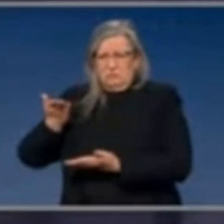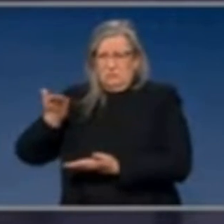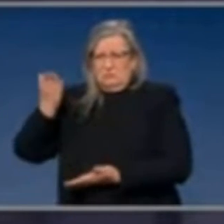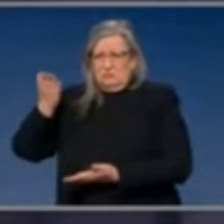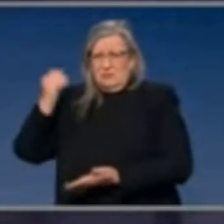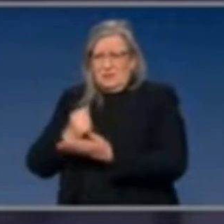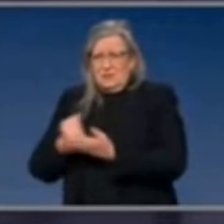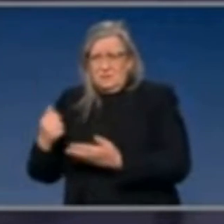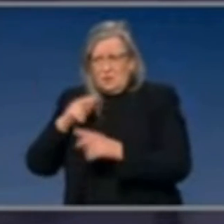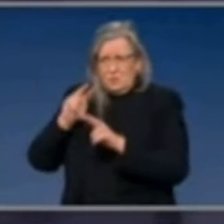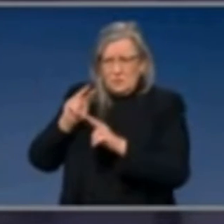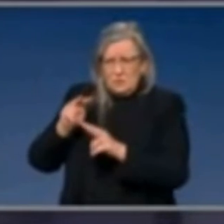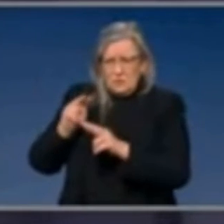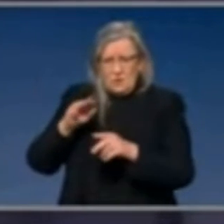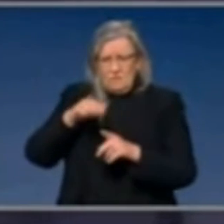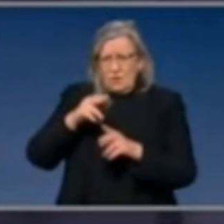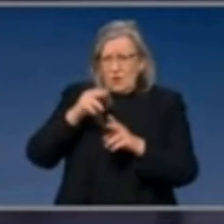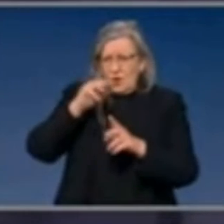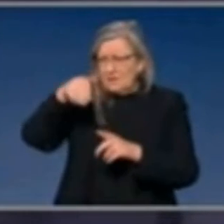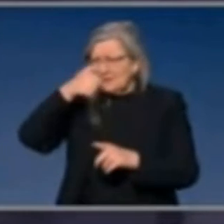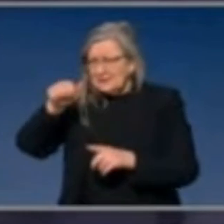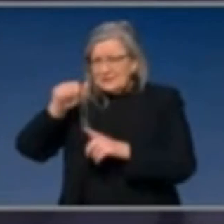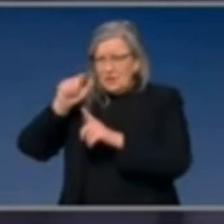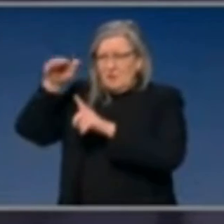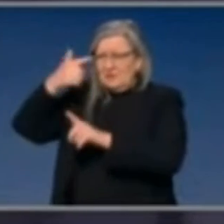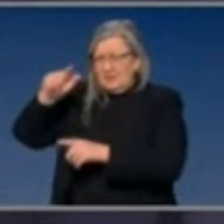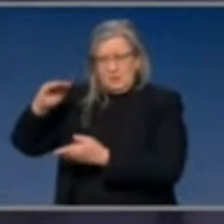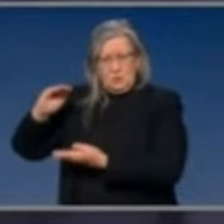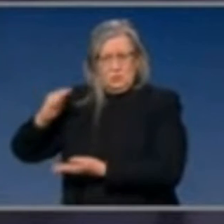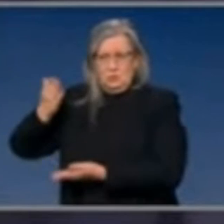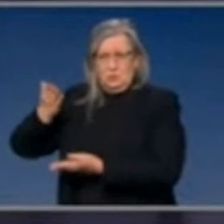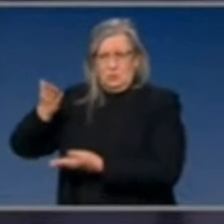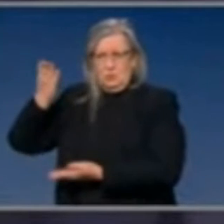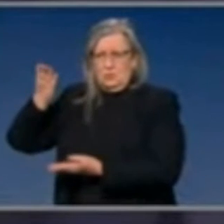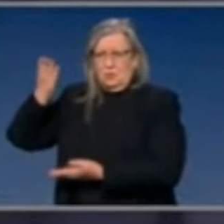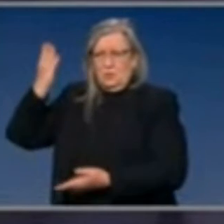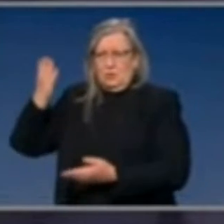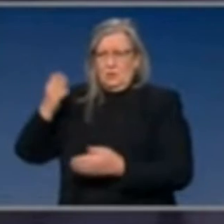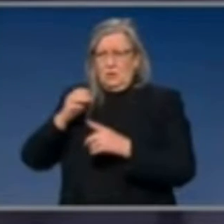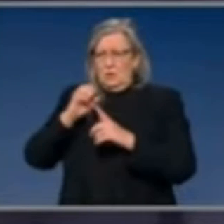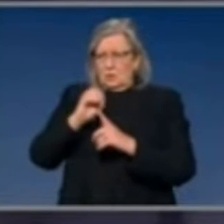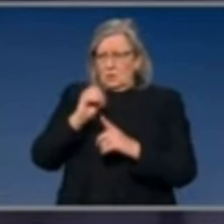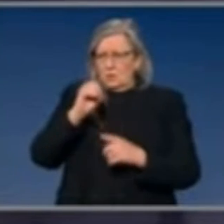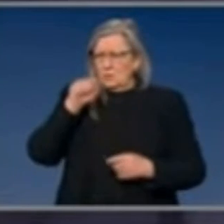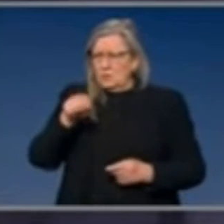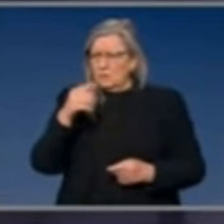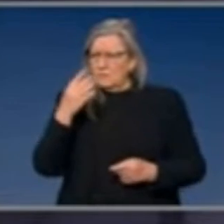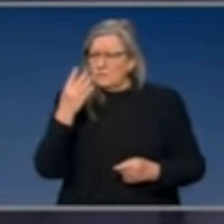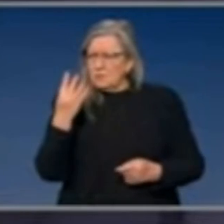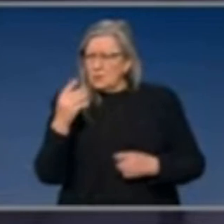daily basis. The over 60s are increasing by about 0.4% a day. The over 70s are increasing by